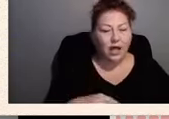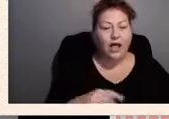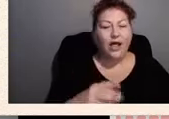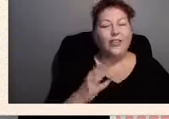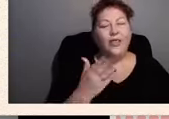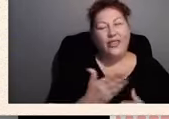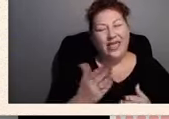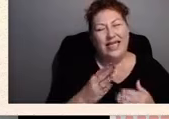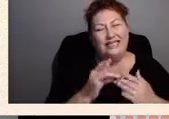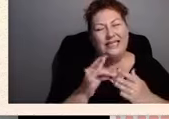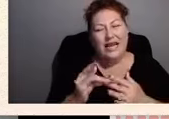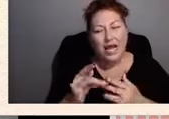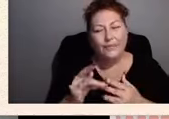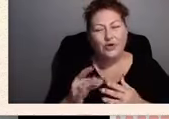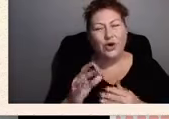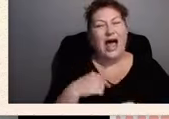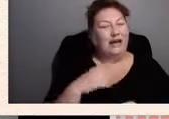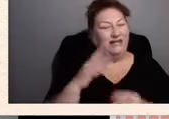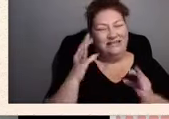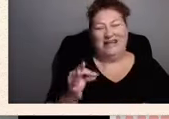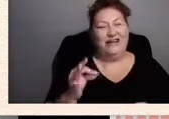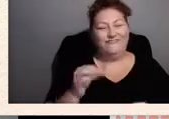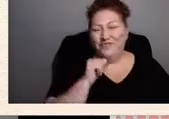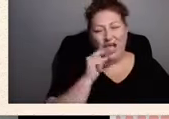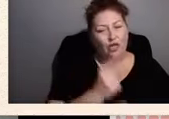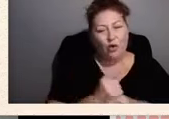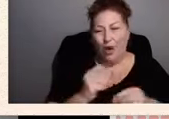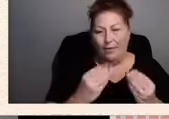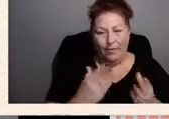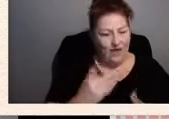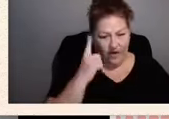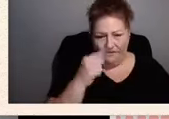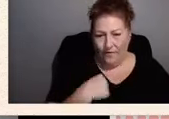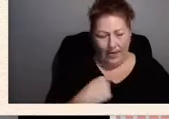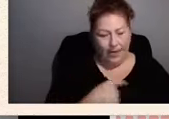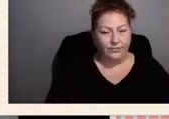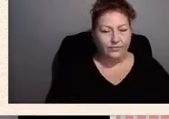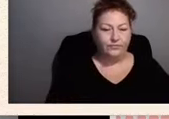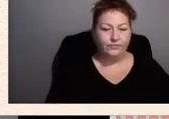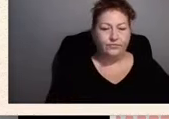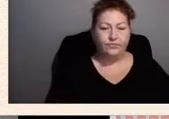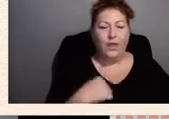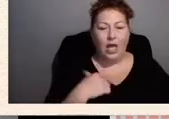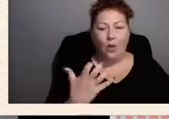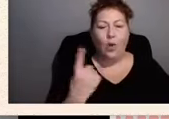that I just decided that she wasn't the right provider for me. I wanted somebody that